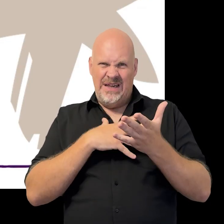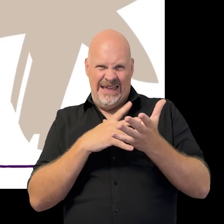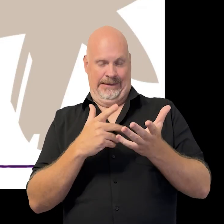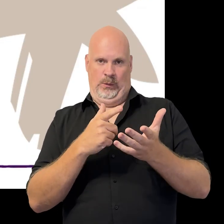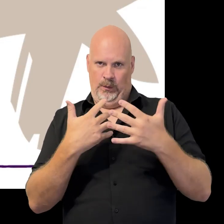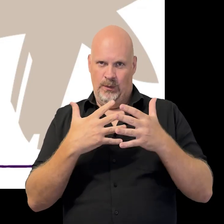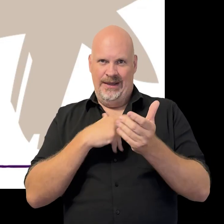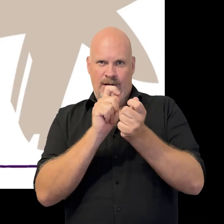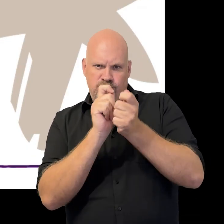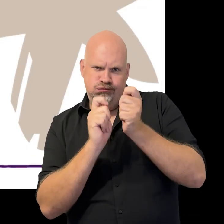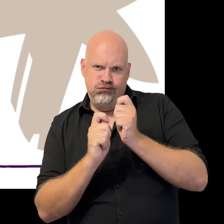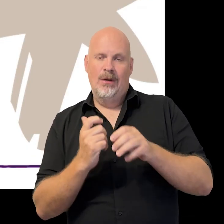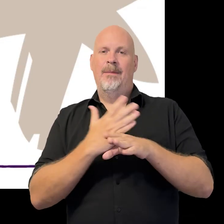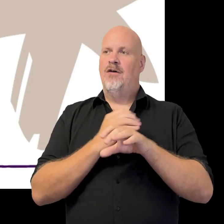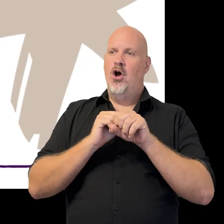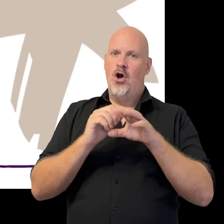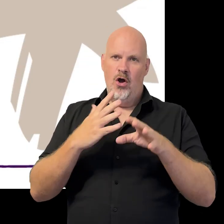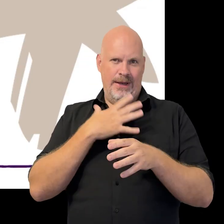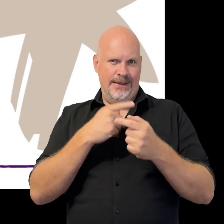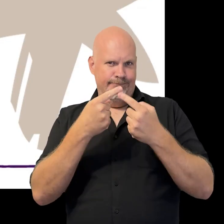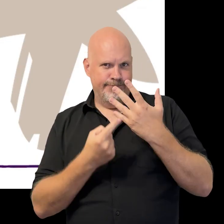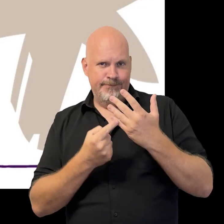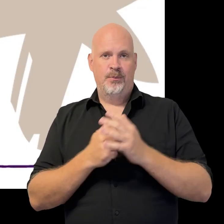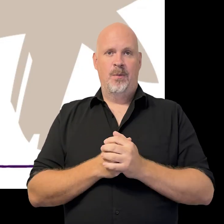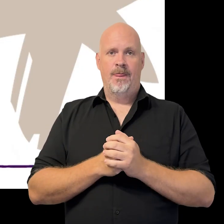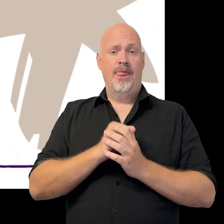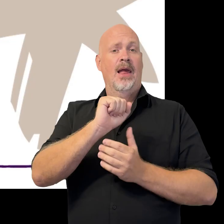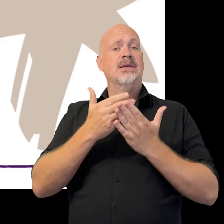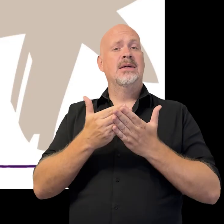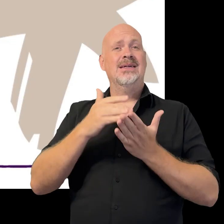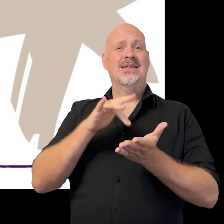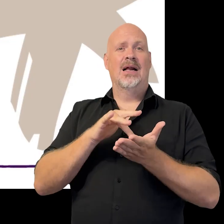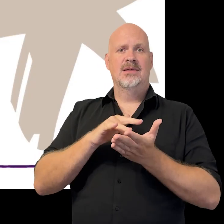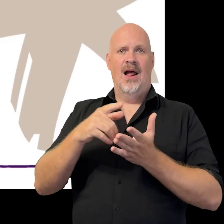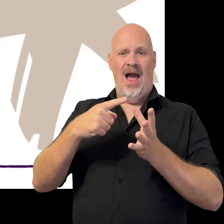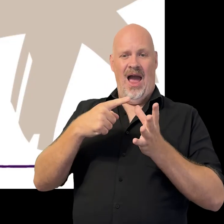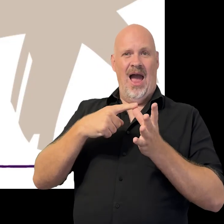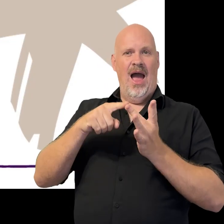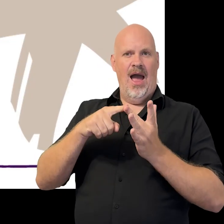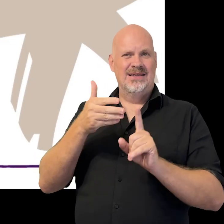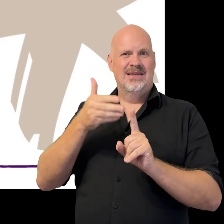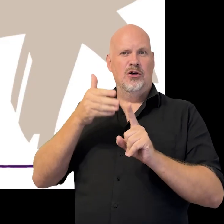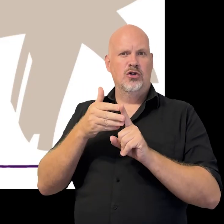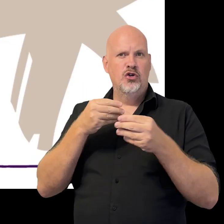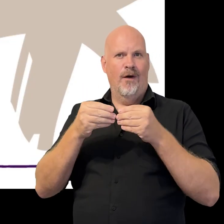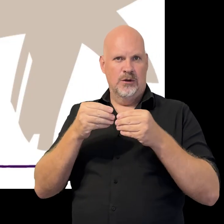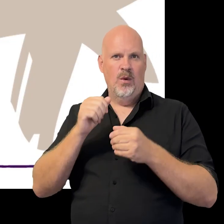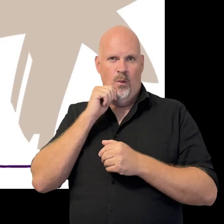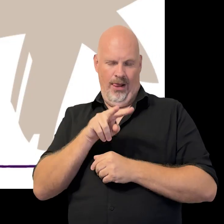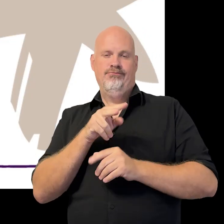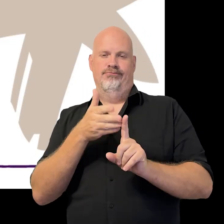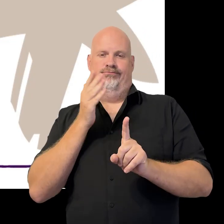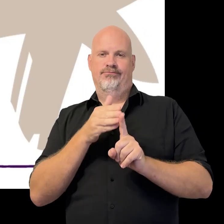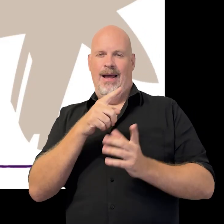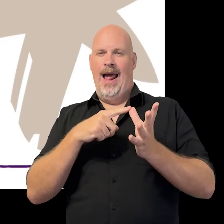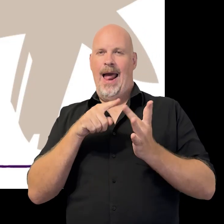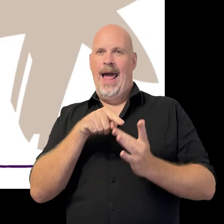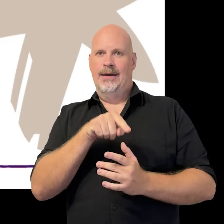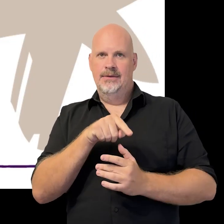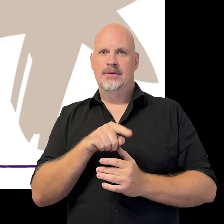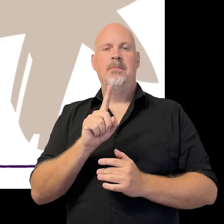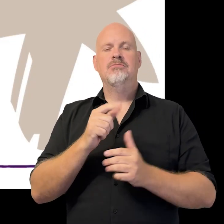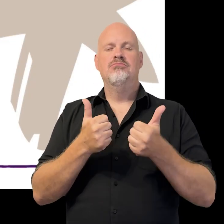don't work for the organisation, you're external to it, so it's useful to mention that within the introduction. And